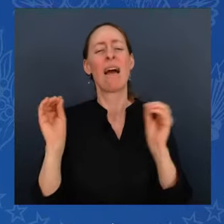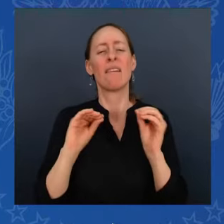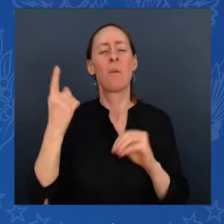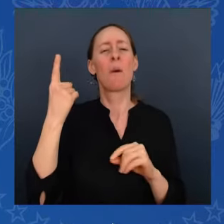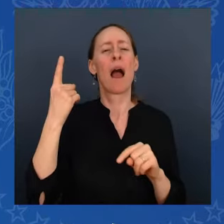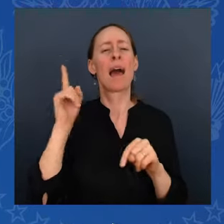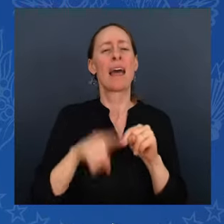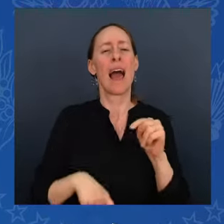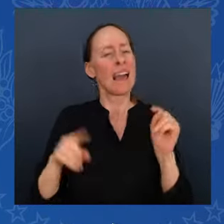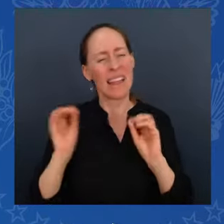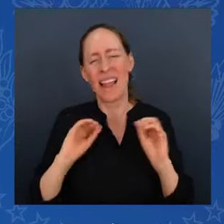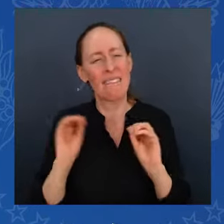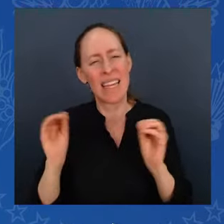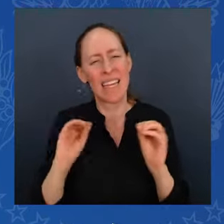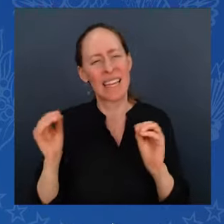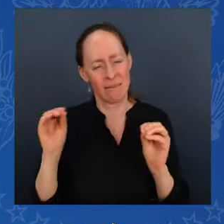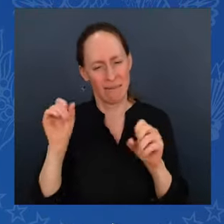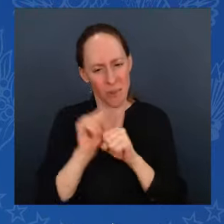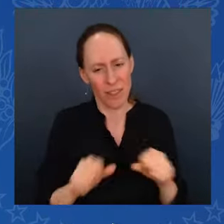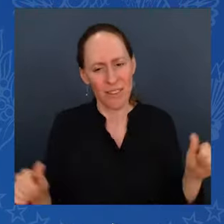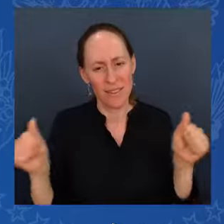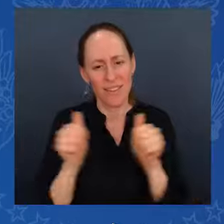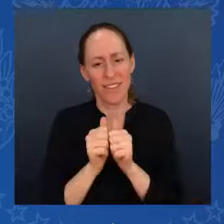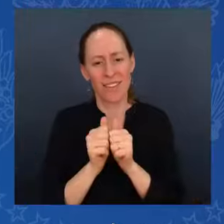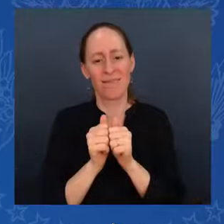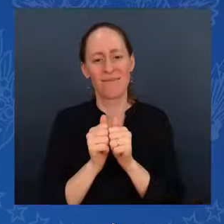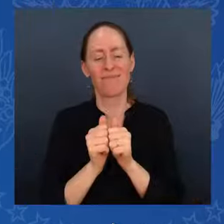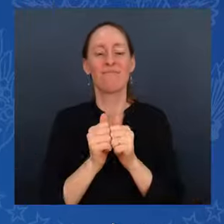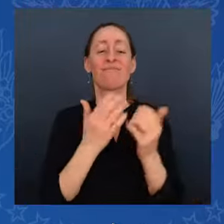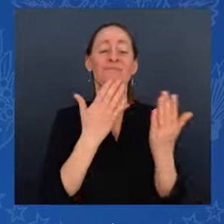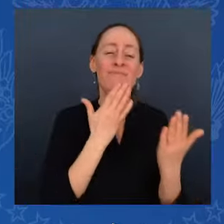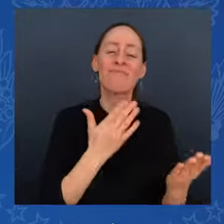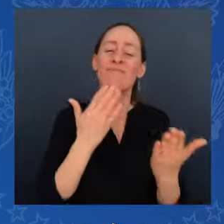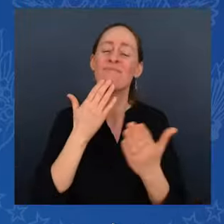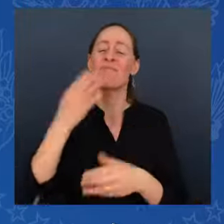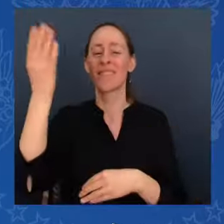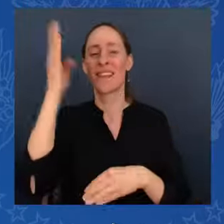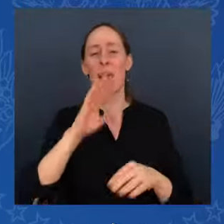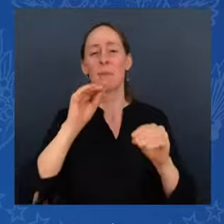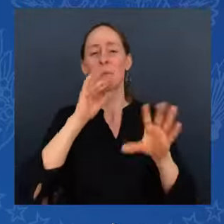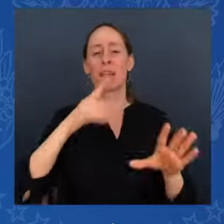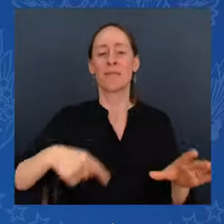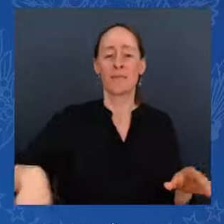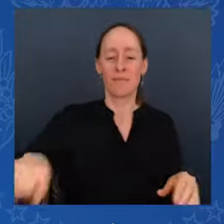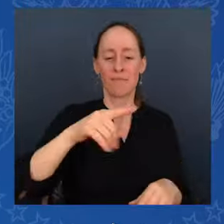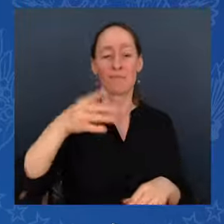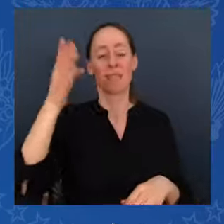And God bless you all. And may God protect our troops. Thank you, thank you, thank you.